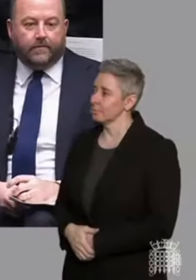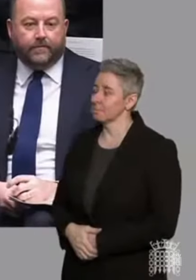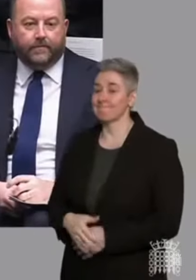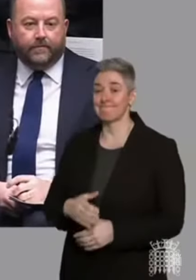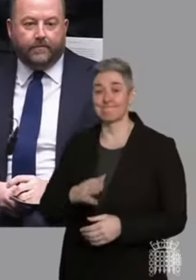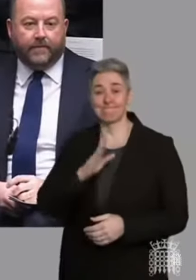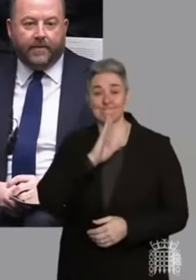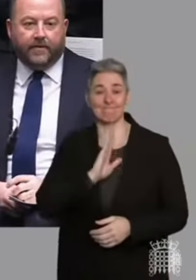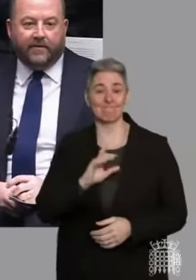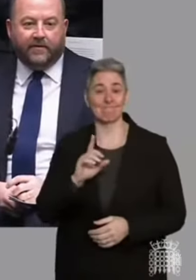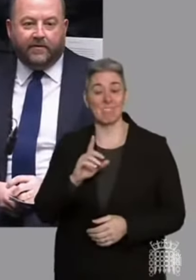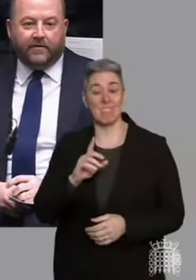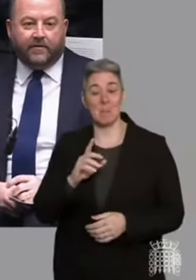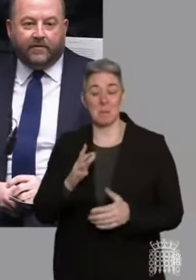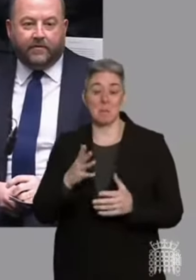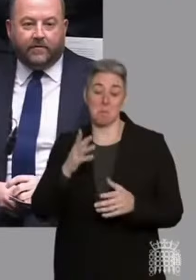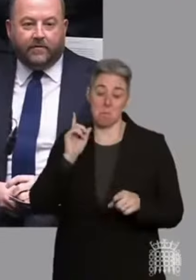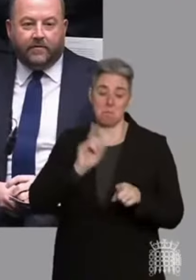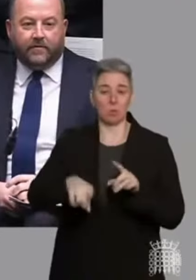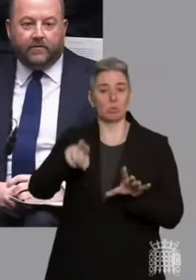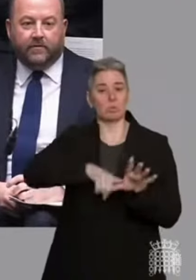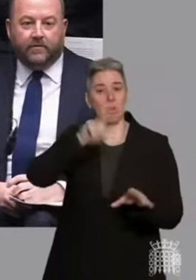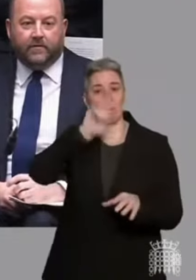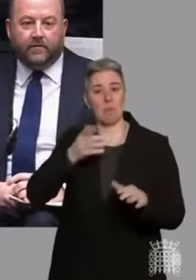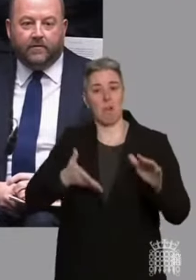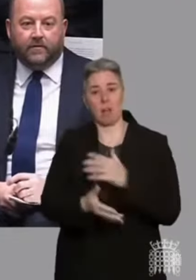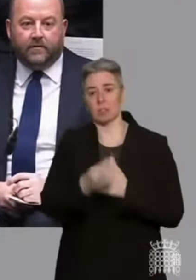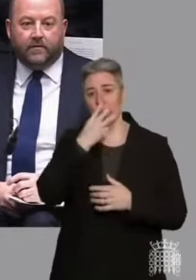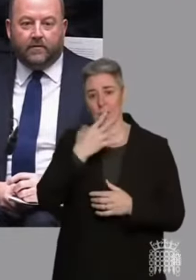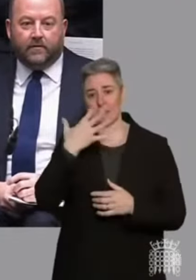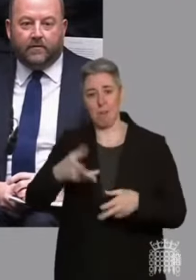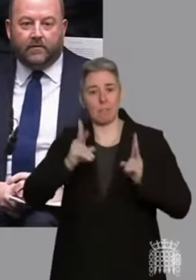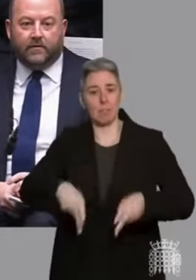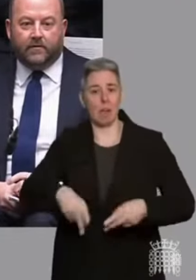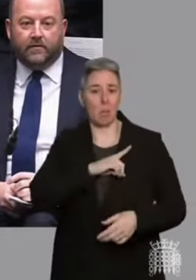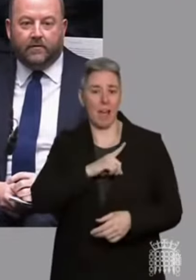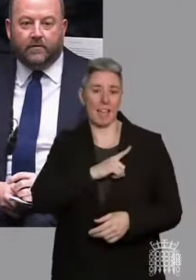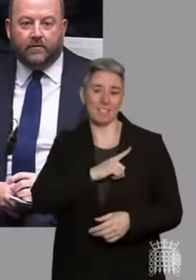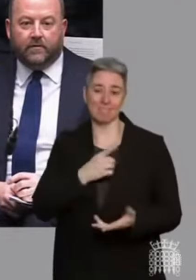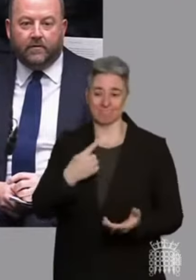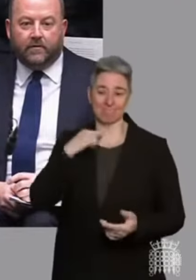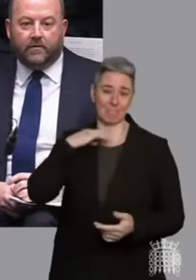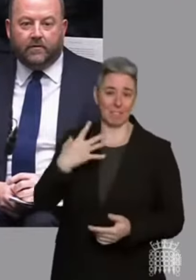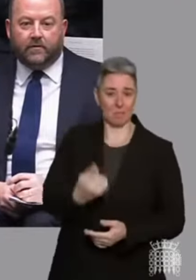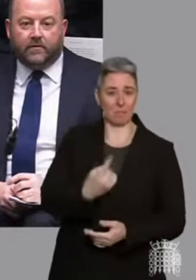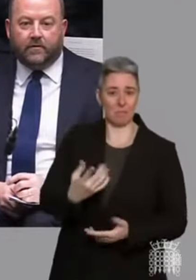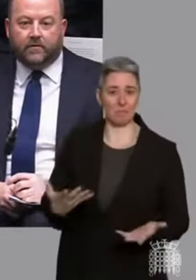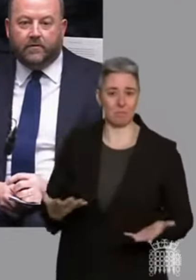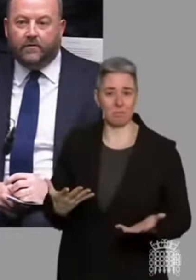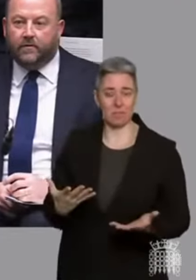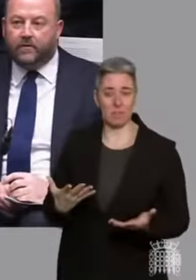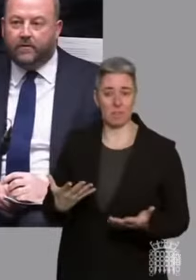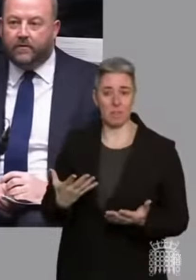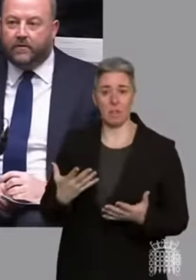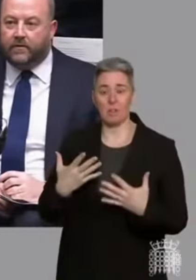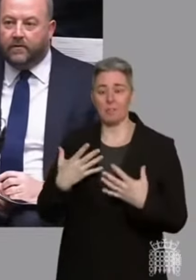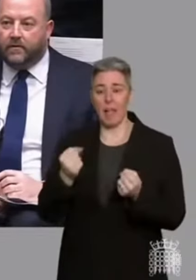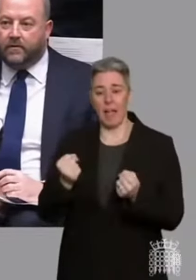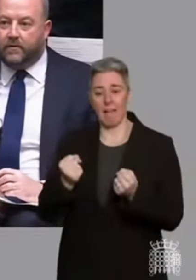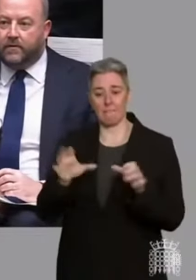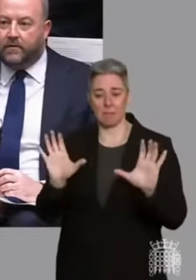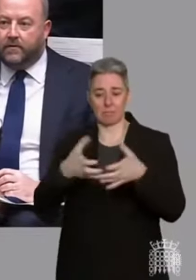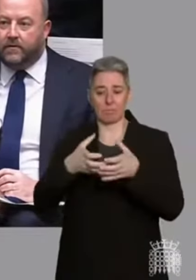35. Andy Airy, Tim Owen and Mike Palmer are the 3 dads walking. They each tragically lost their precious